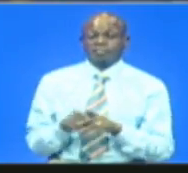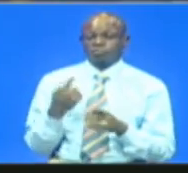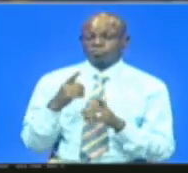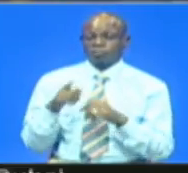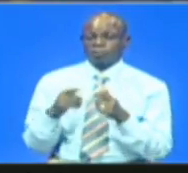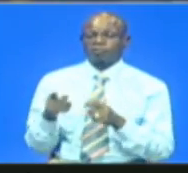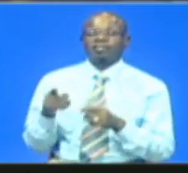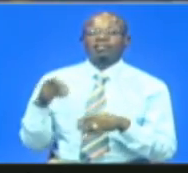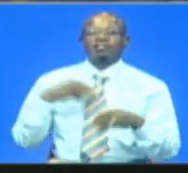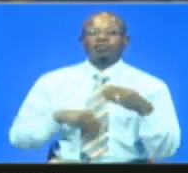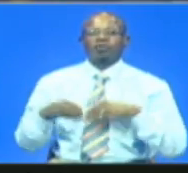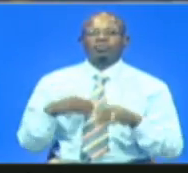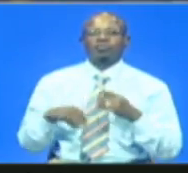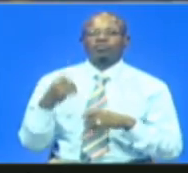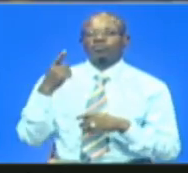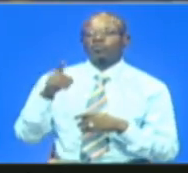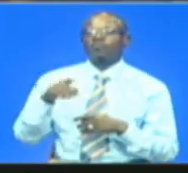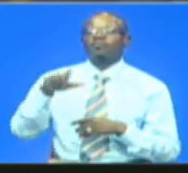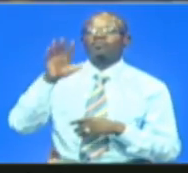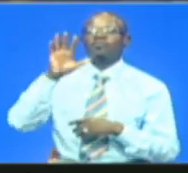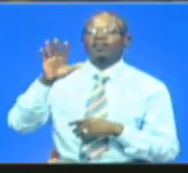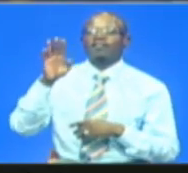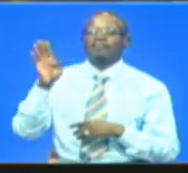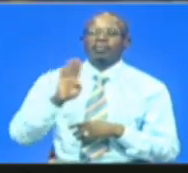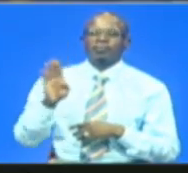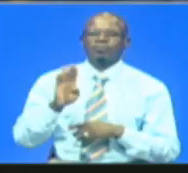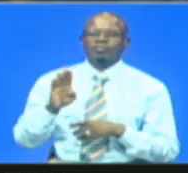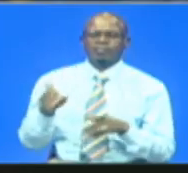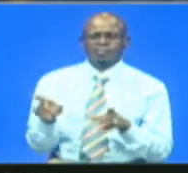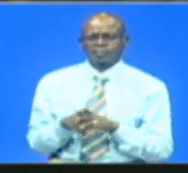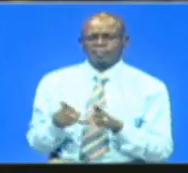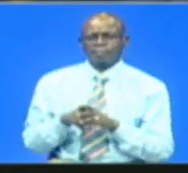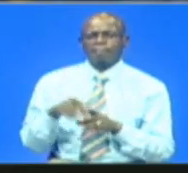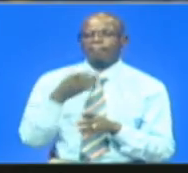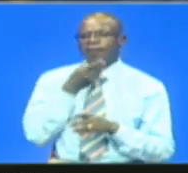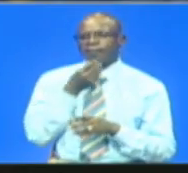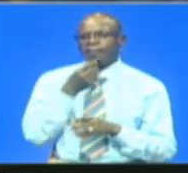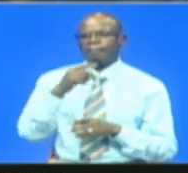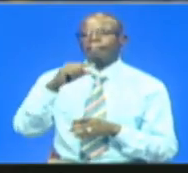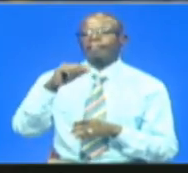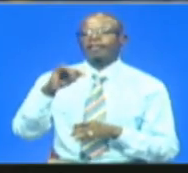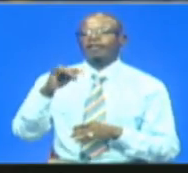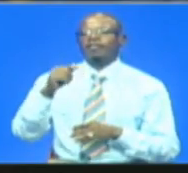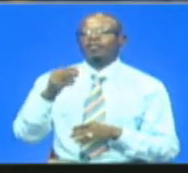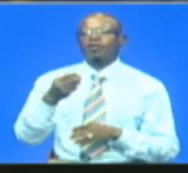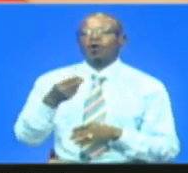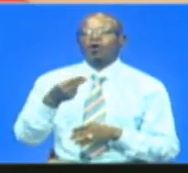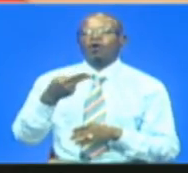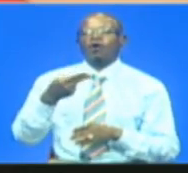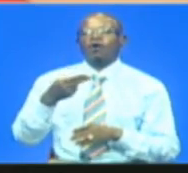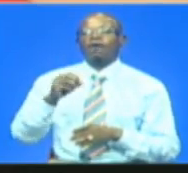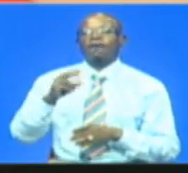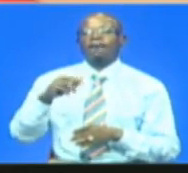that Githongo says he is very disappointed with the ruling and has begun the process of appeal.